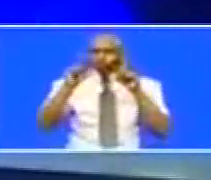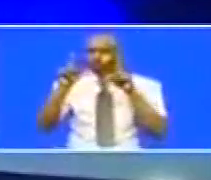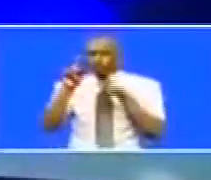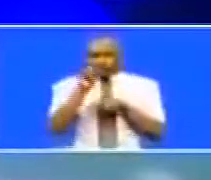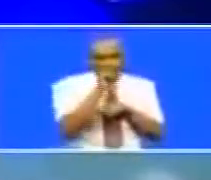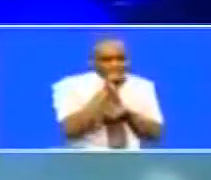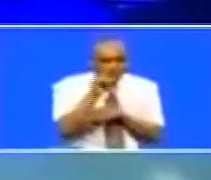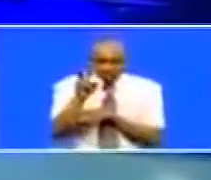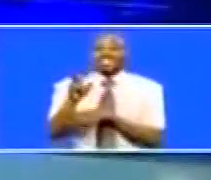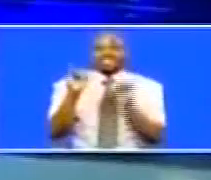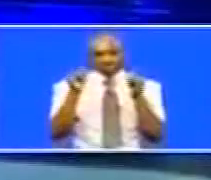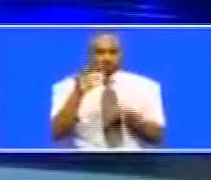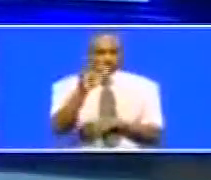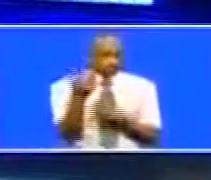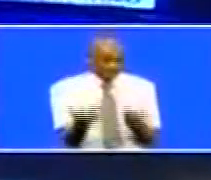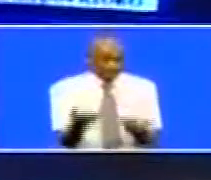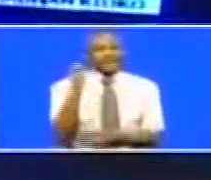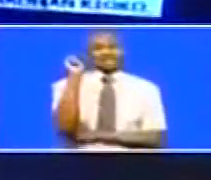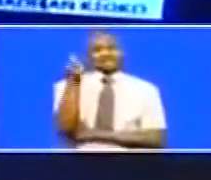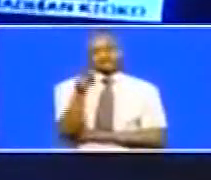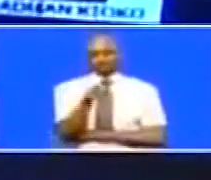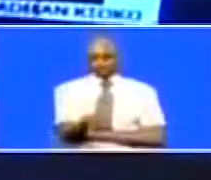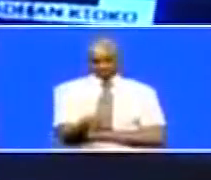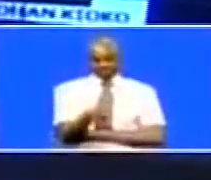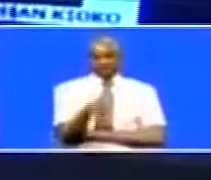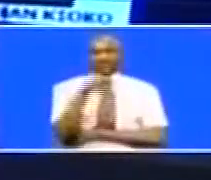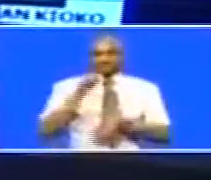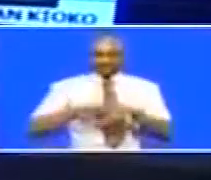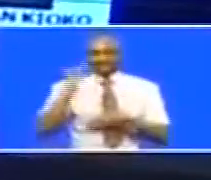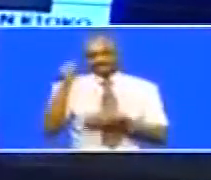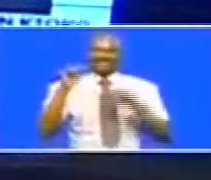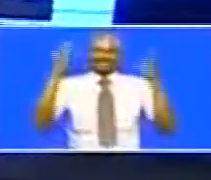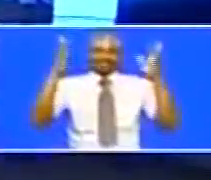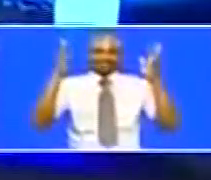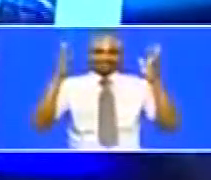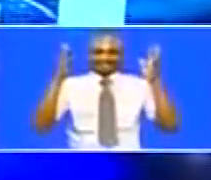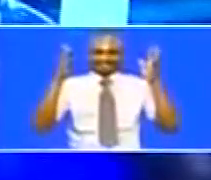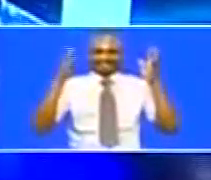lookout. That is the news coming in from Kenya as Kenya celebrates its heroes today.